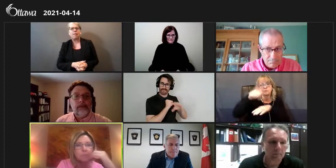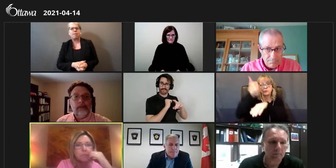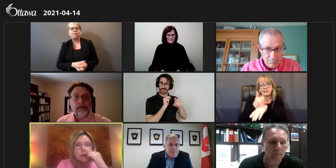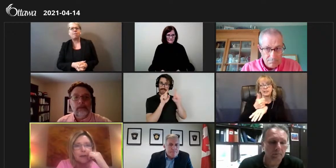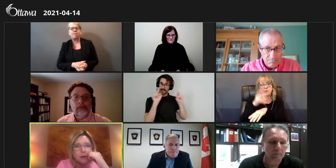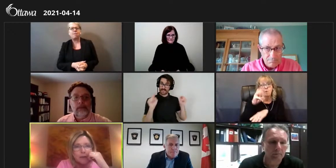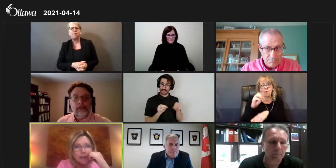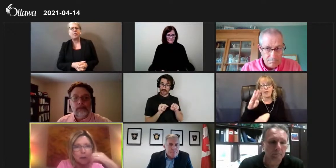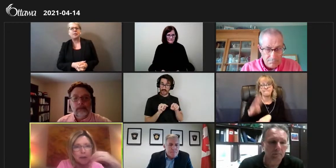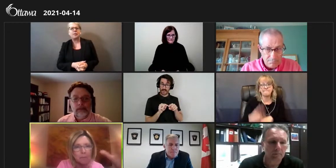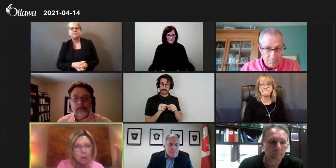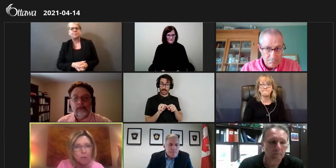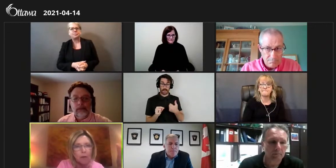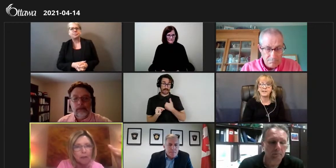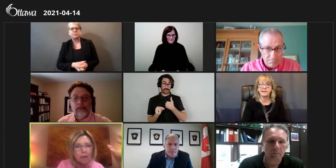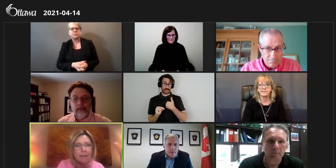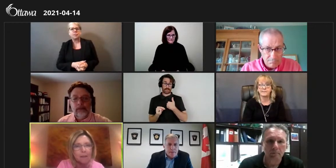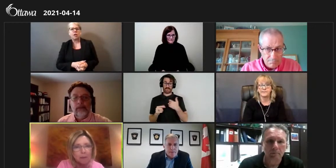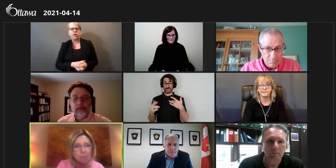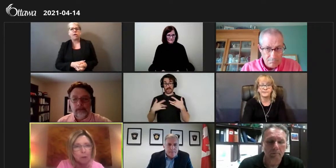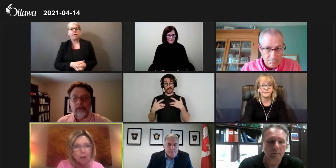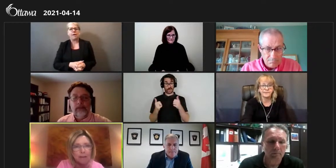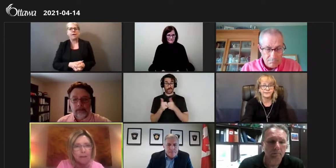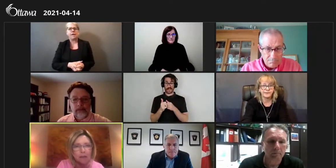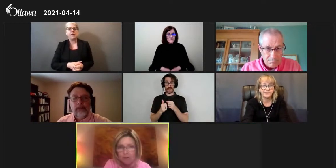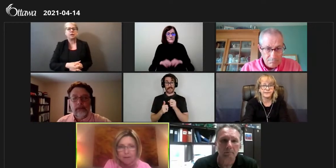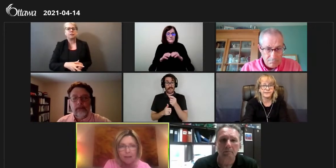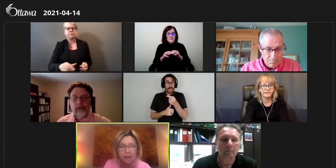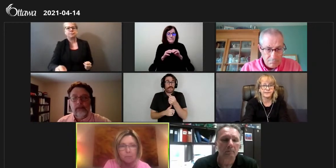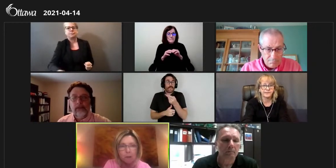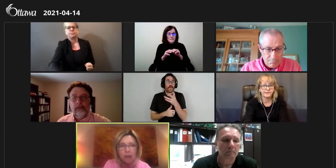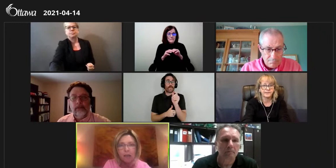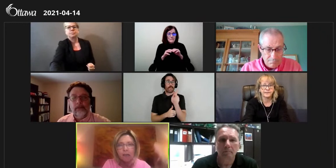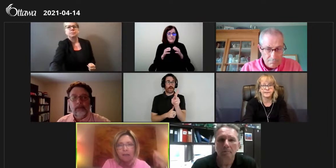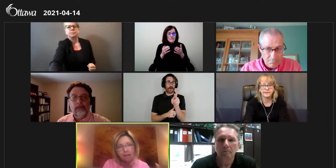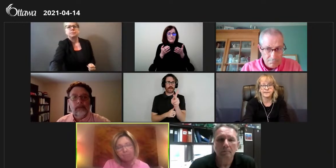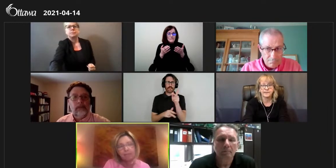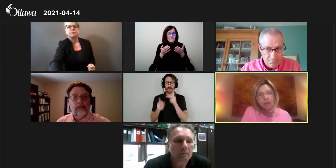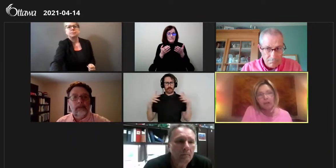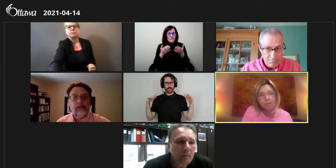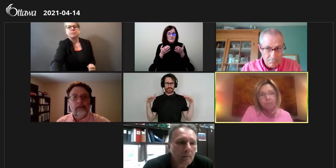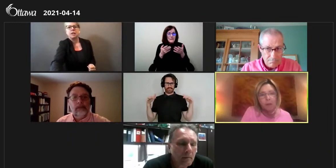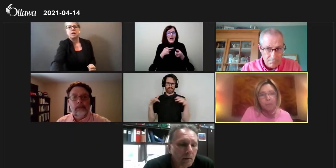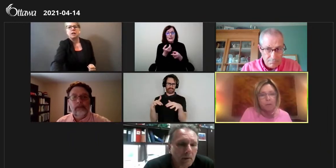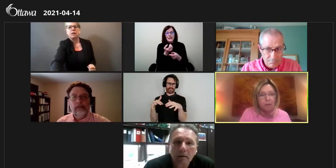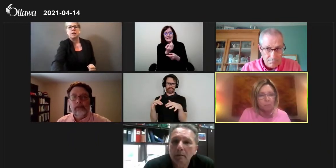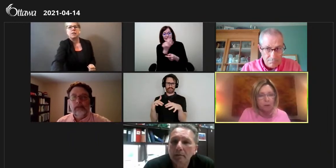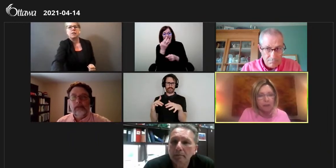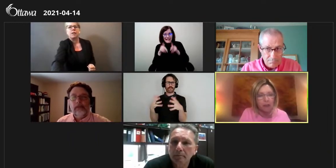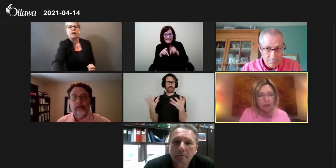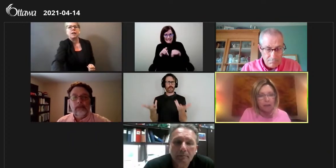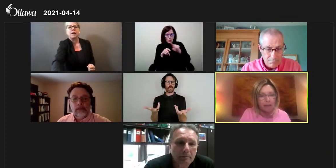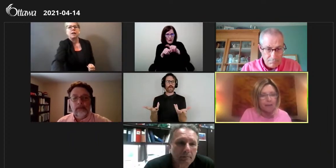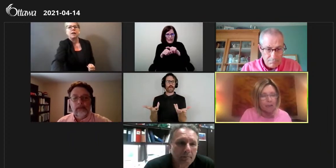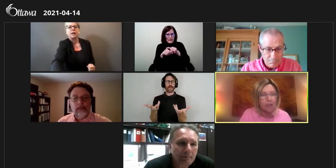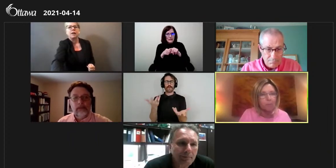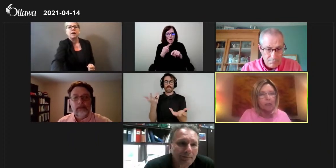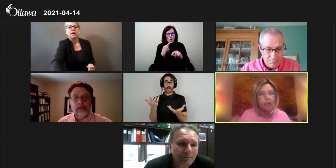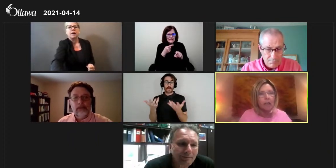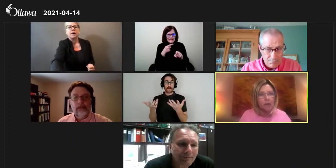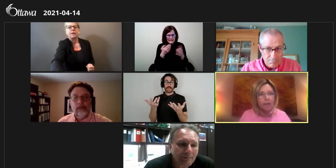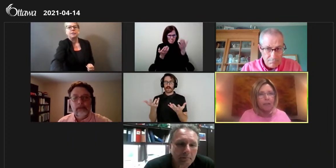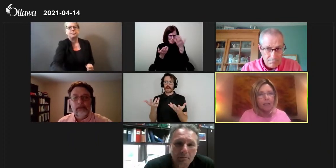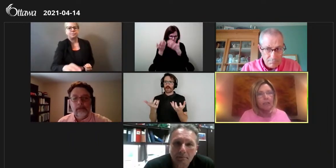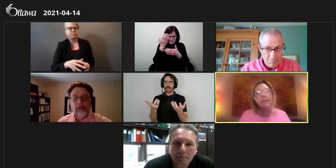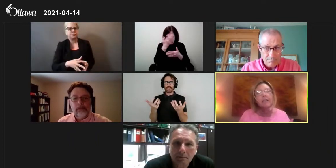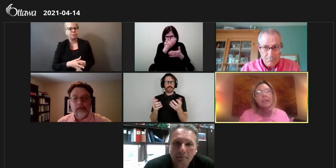some concerns expressed about crowding in some of the parks, and I just like to be, you know, maybe a little more of a carrot than a stick, but I